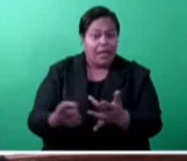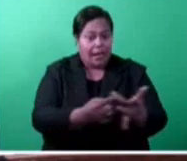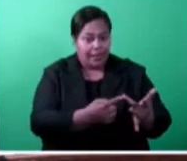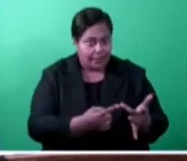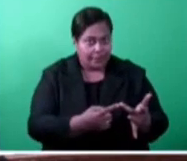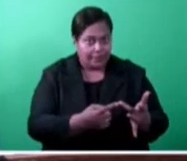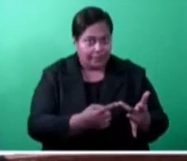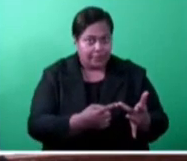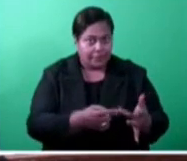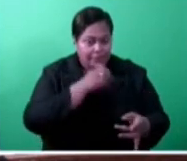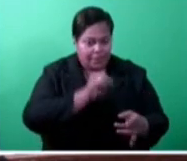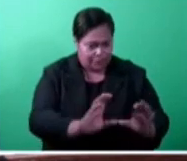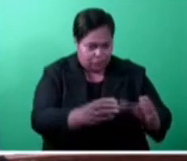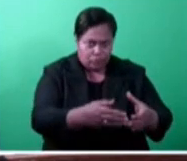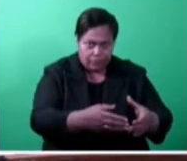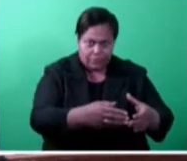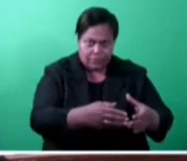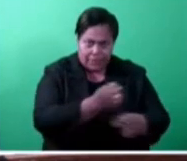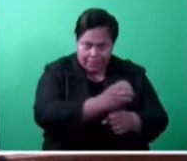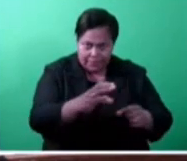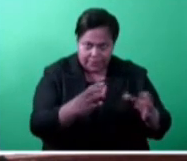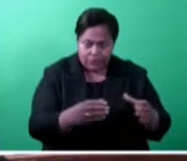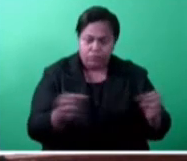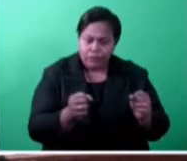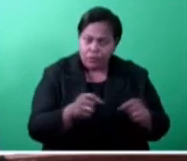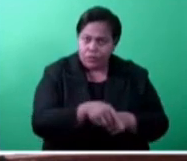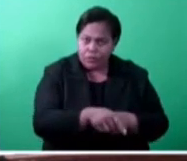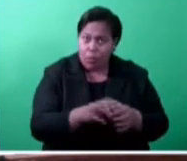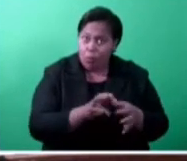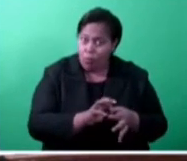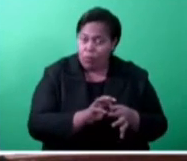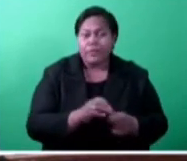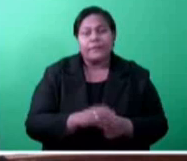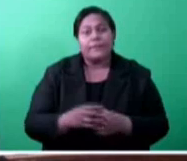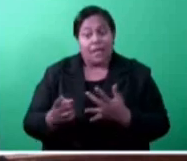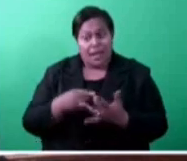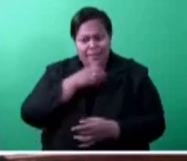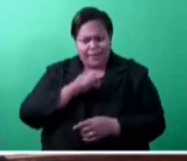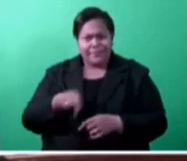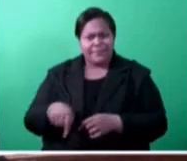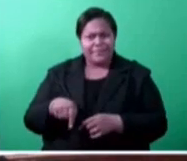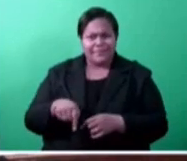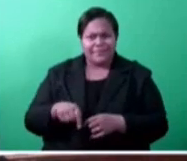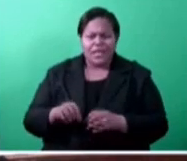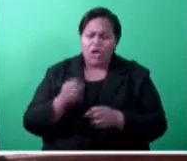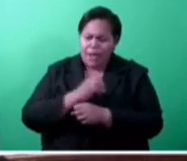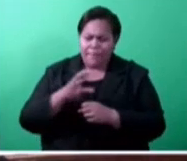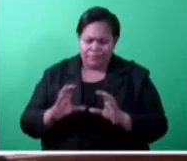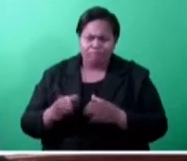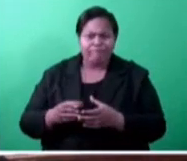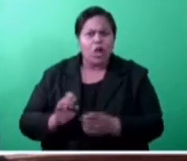Ching, Director, Foreign Appliances Refrigeration Company, and Mr. Seru Ramakita, the Refrigeration